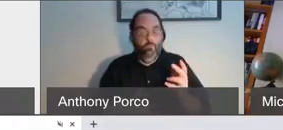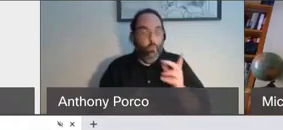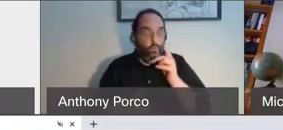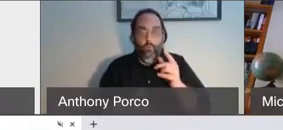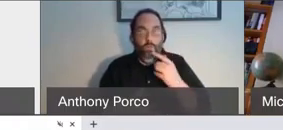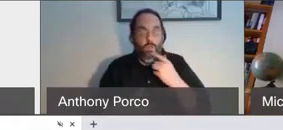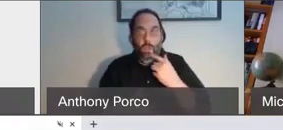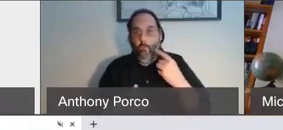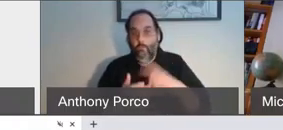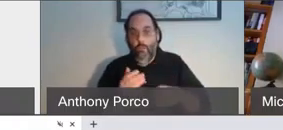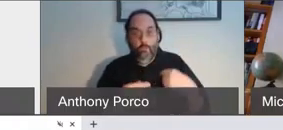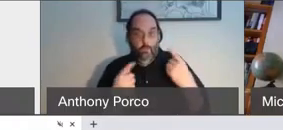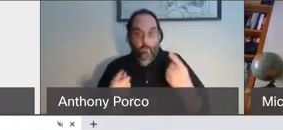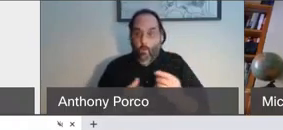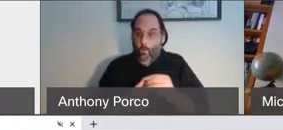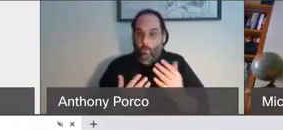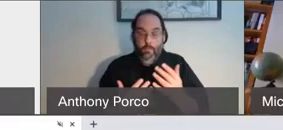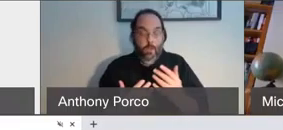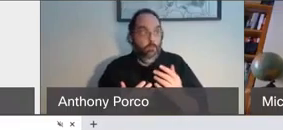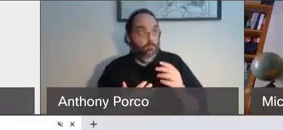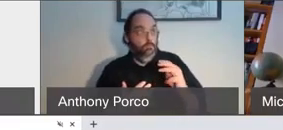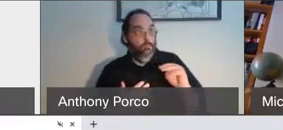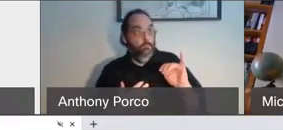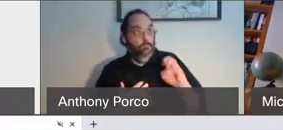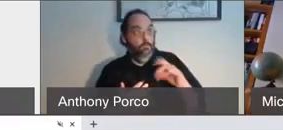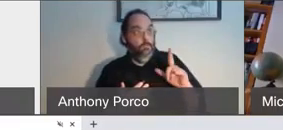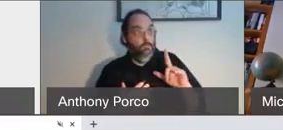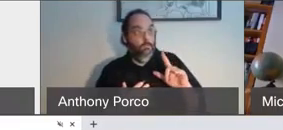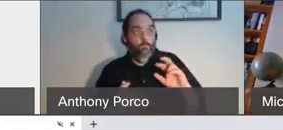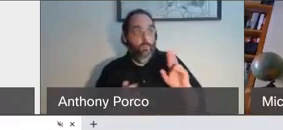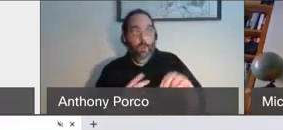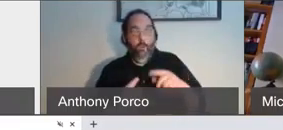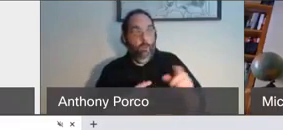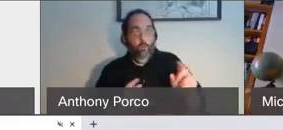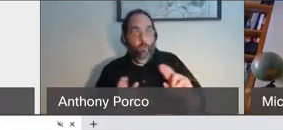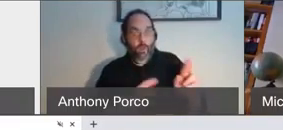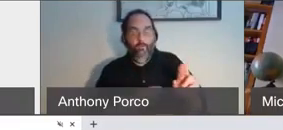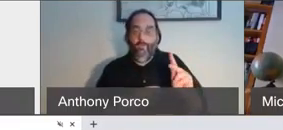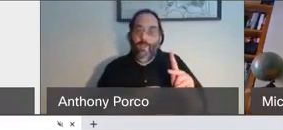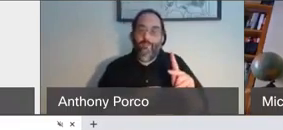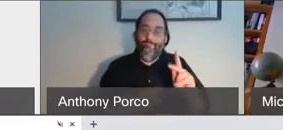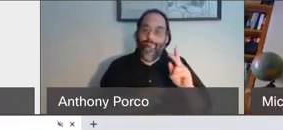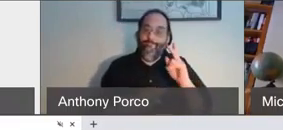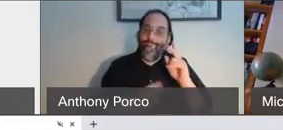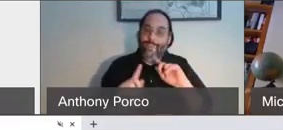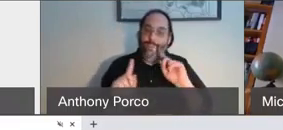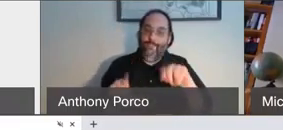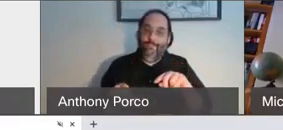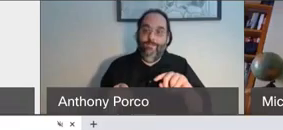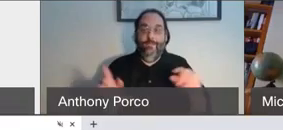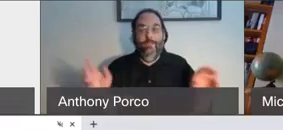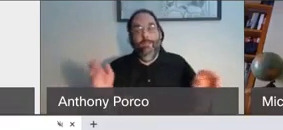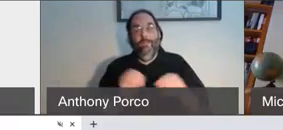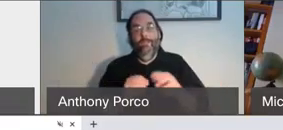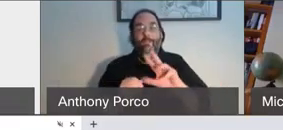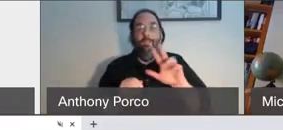couple more seconds? No, I'm ready. I'm ready when you are. Yeah. Okay, here we go. Let's see. So we have